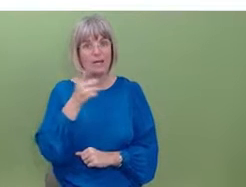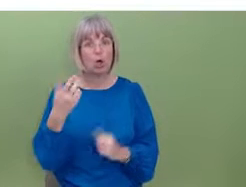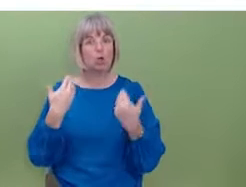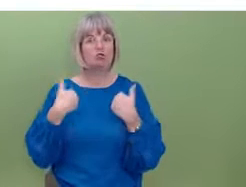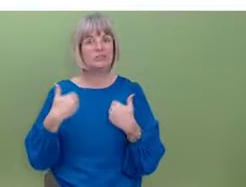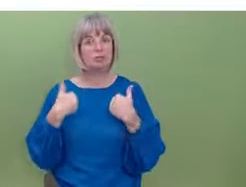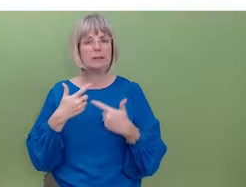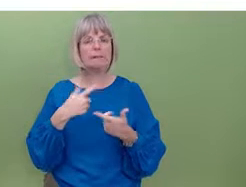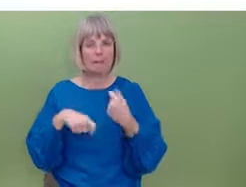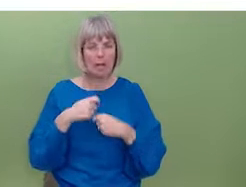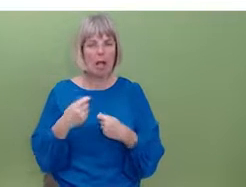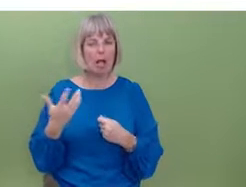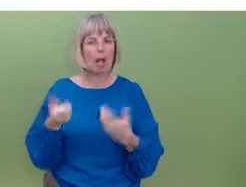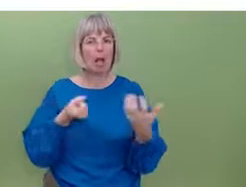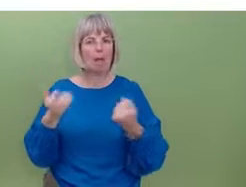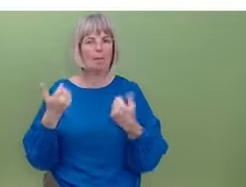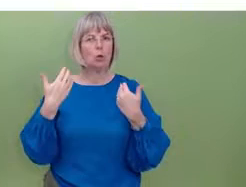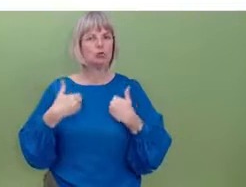poorer.